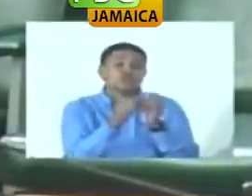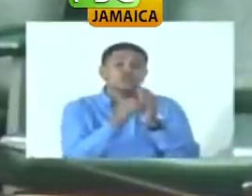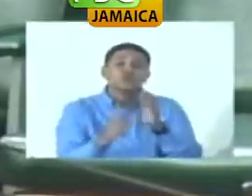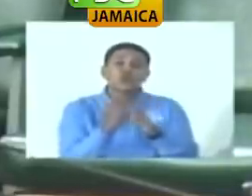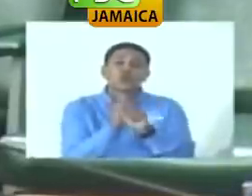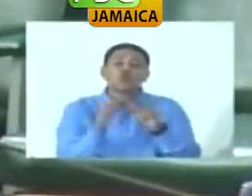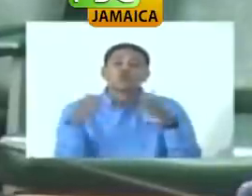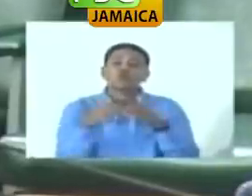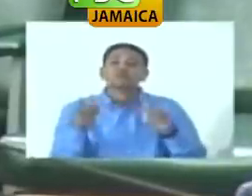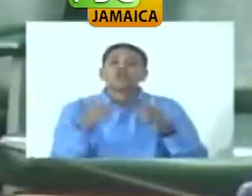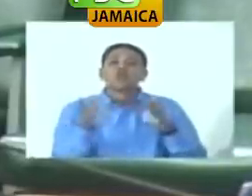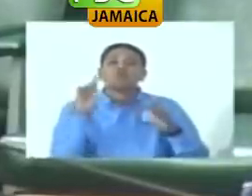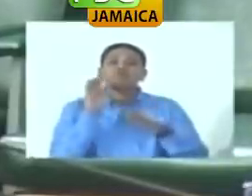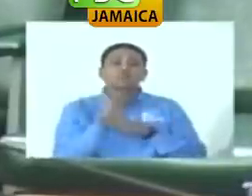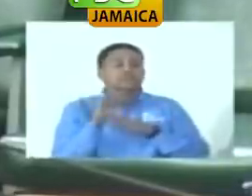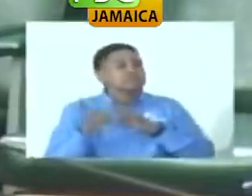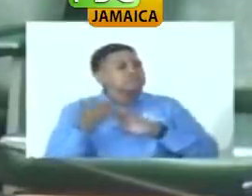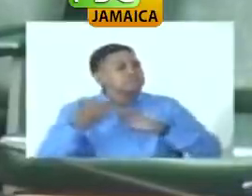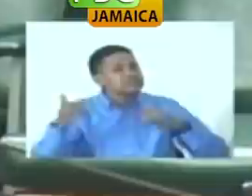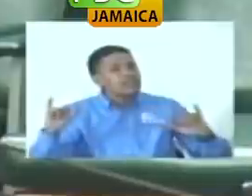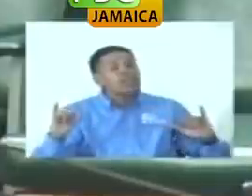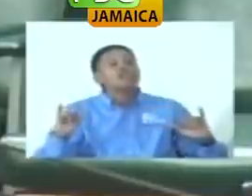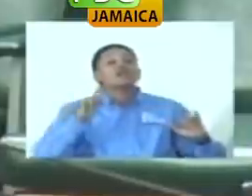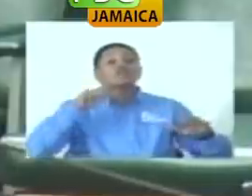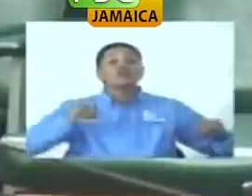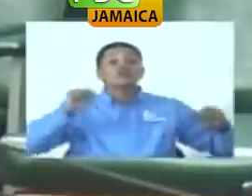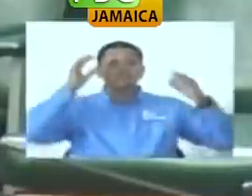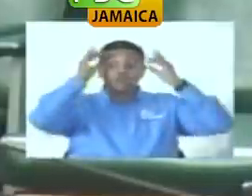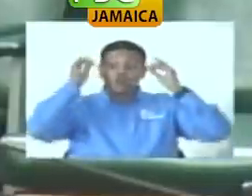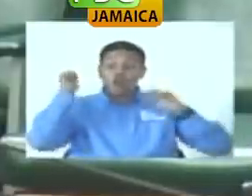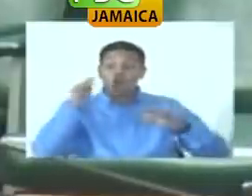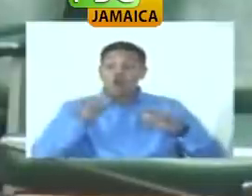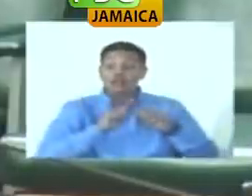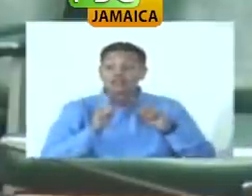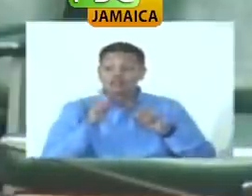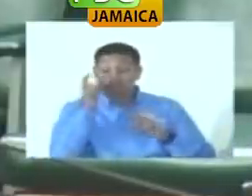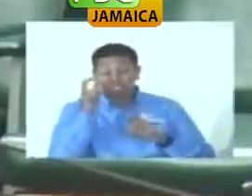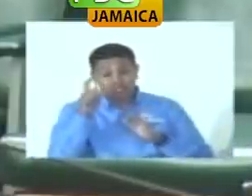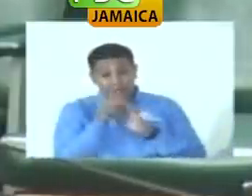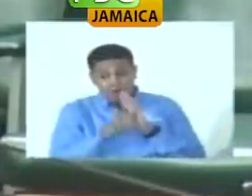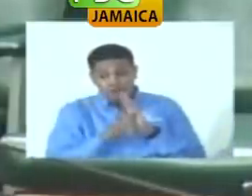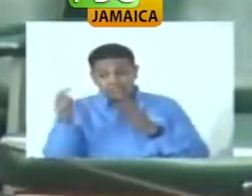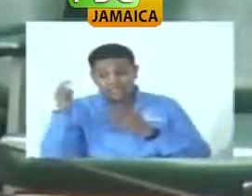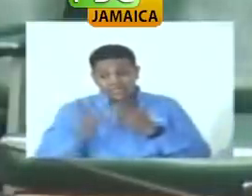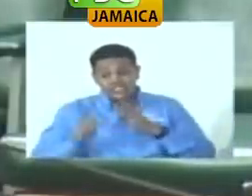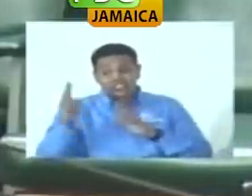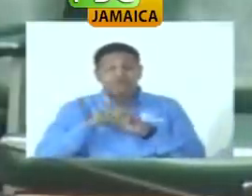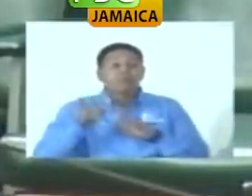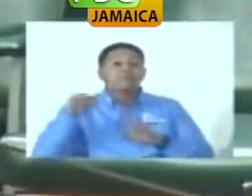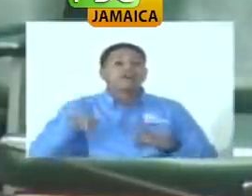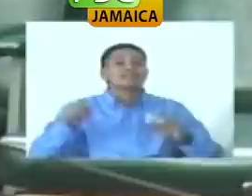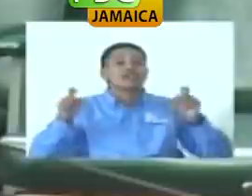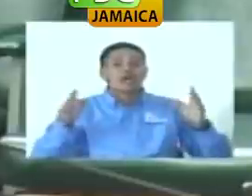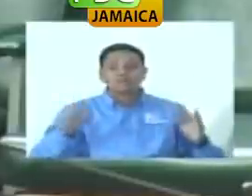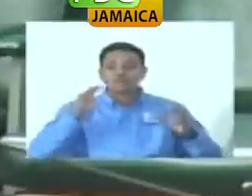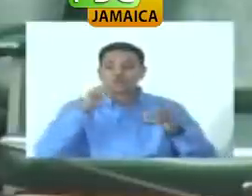Bureau remains open for business. And taking into consideration all recent policy initiatives implemented by this